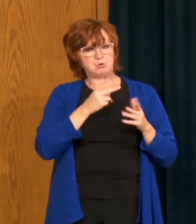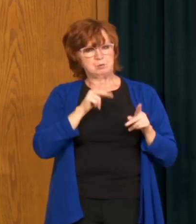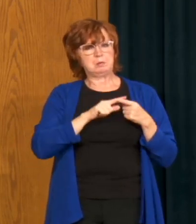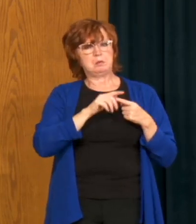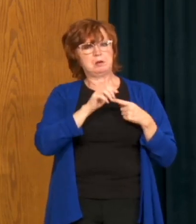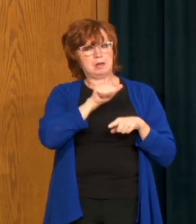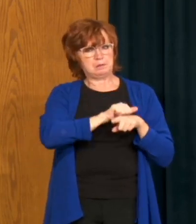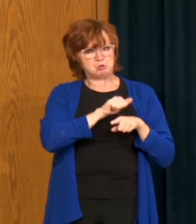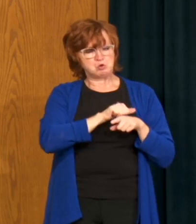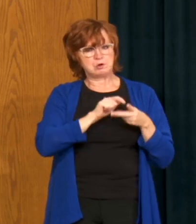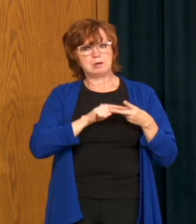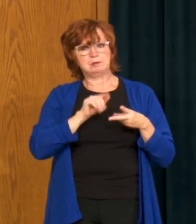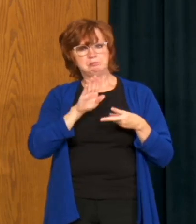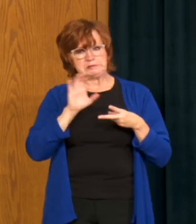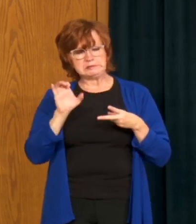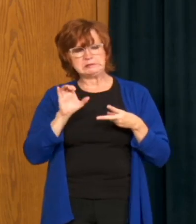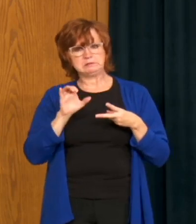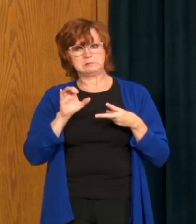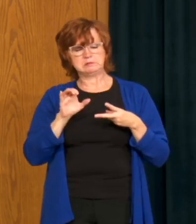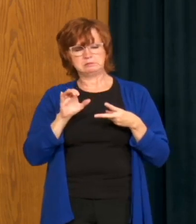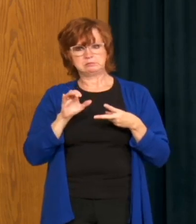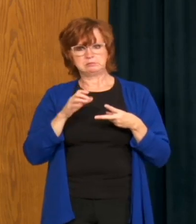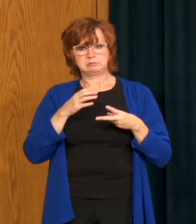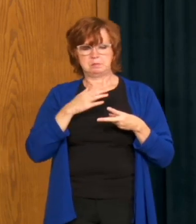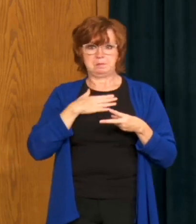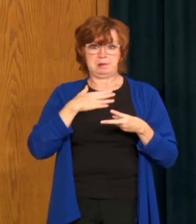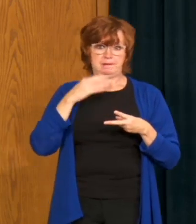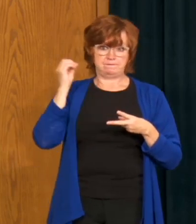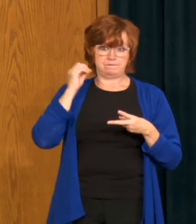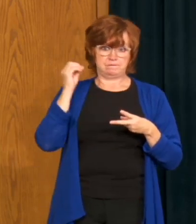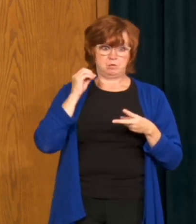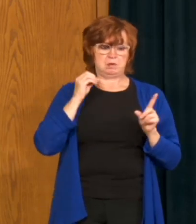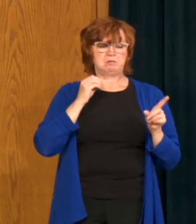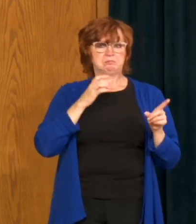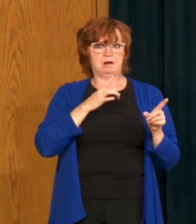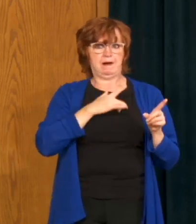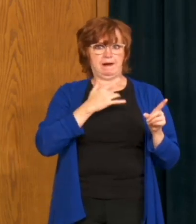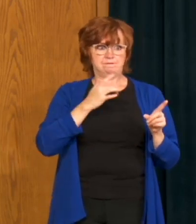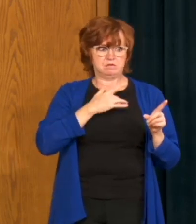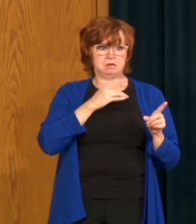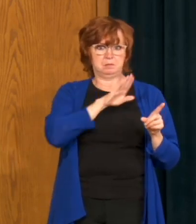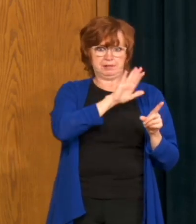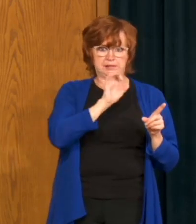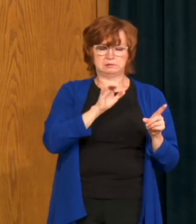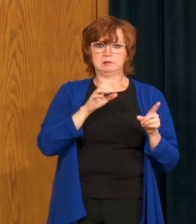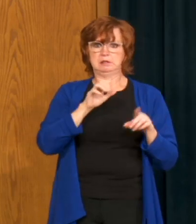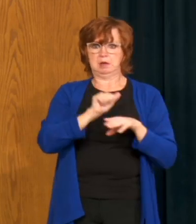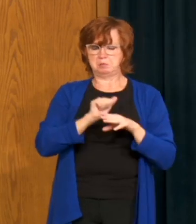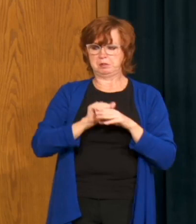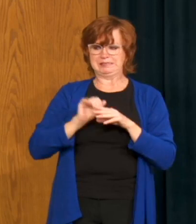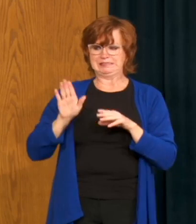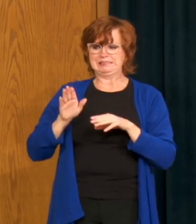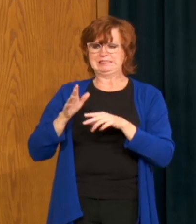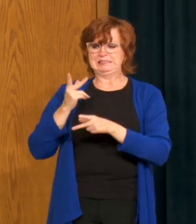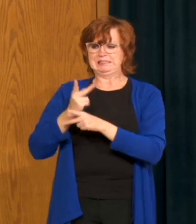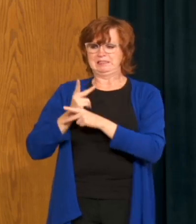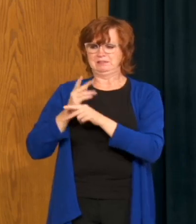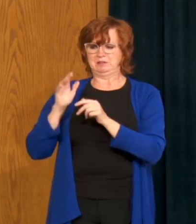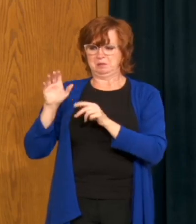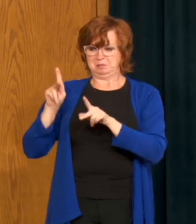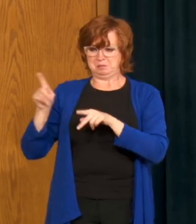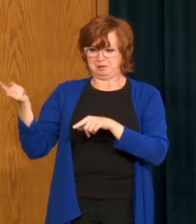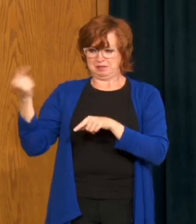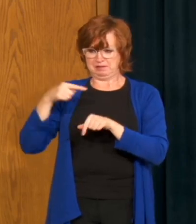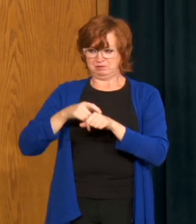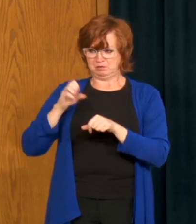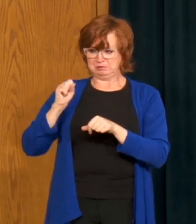they say the same occasionally from travelers from Saskatchewan. And that is the reality that obviously, if you need to go, you need